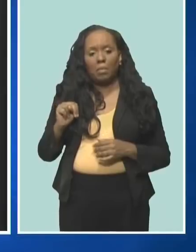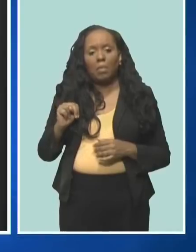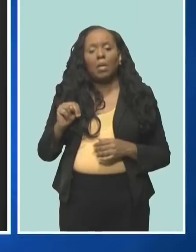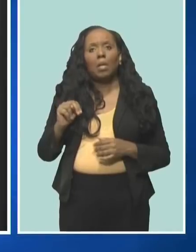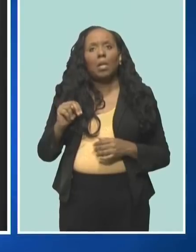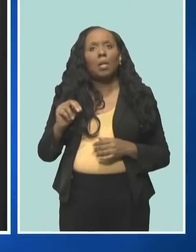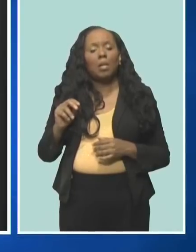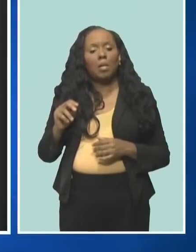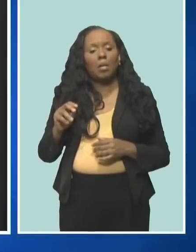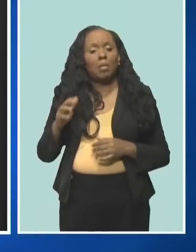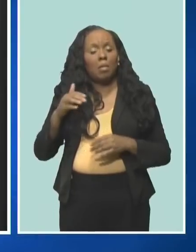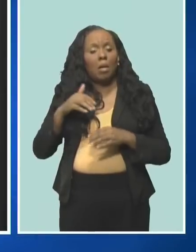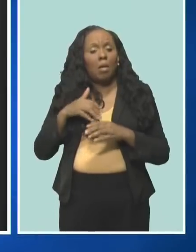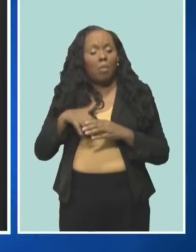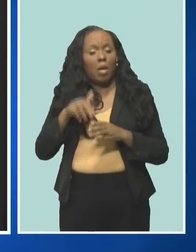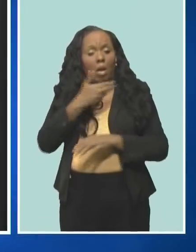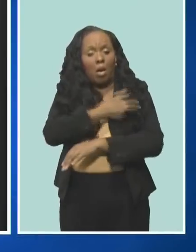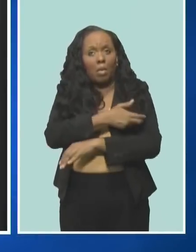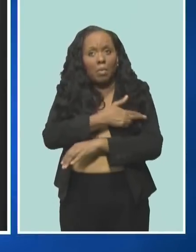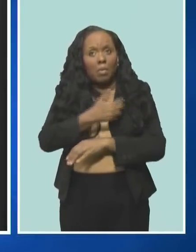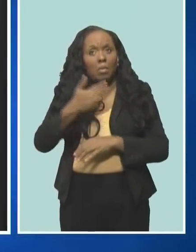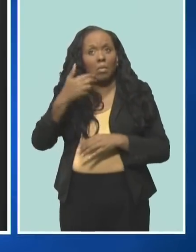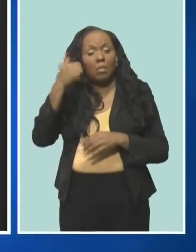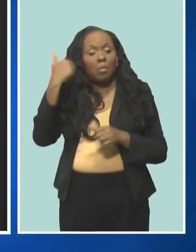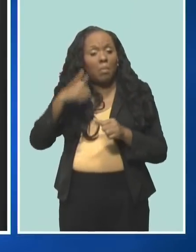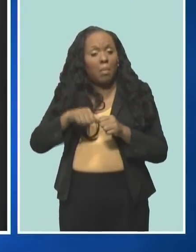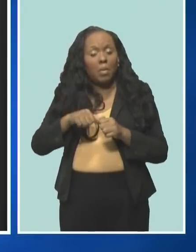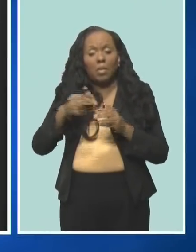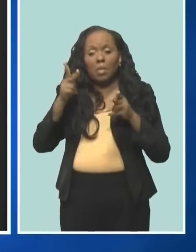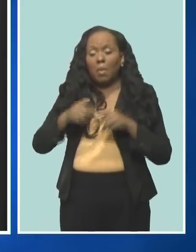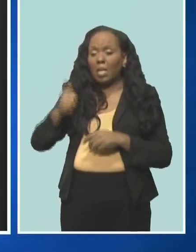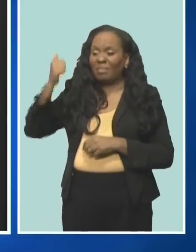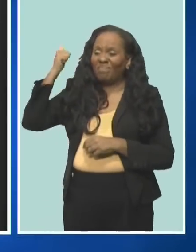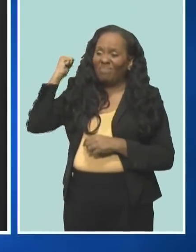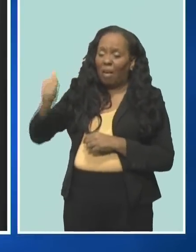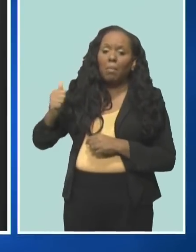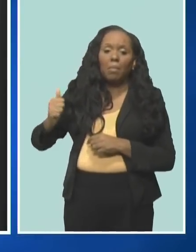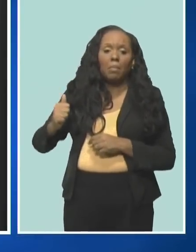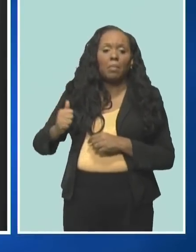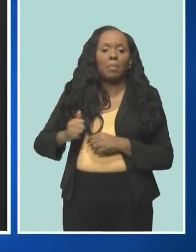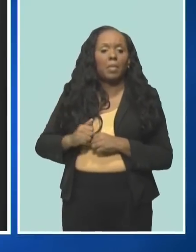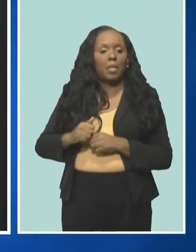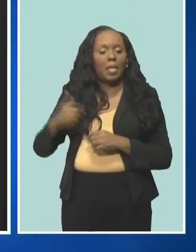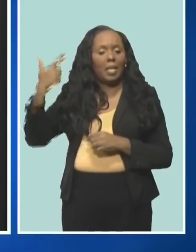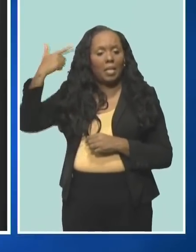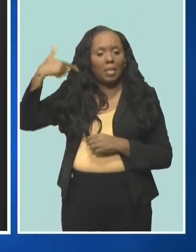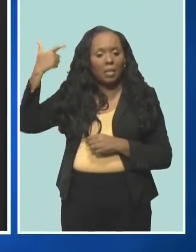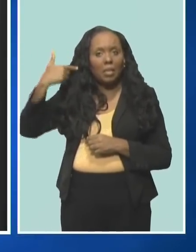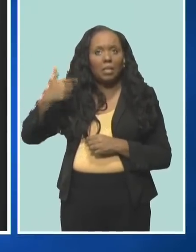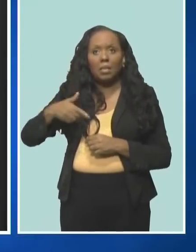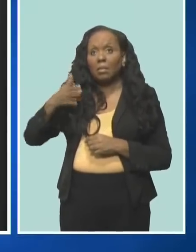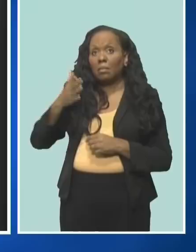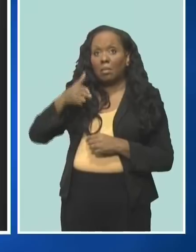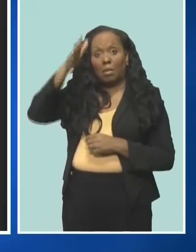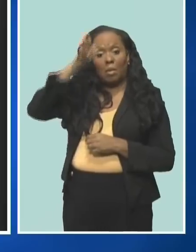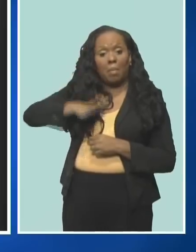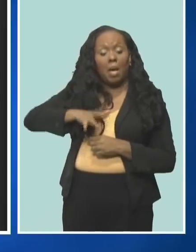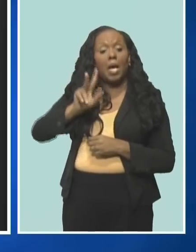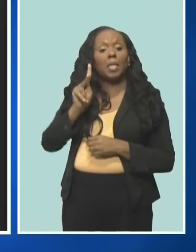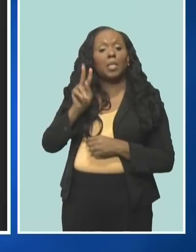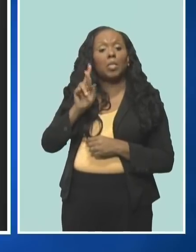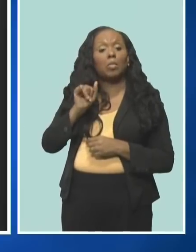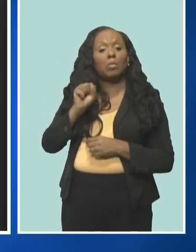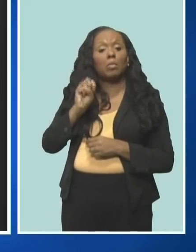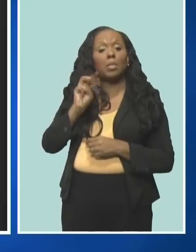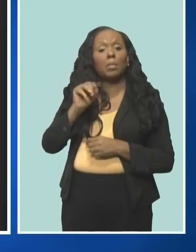been jailed. Krishma Anthony, 23, has been found guilty and sentenced to 27 years imprisonment for attempted